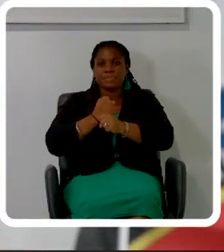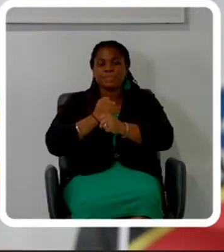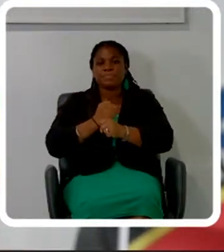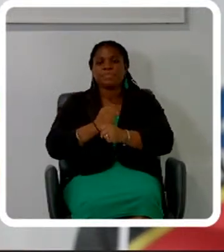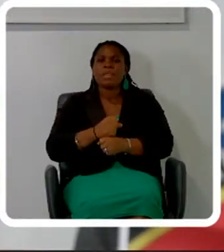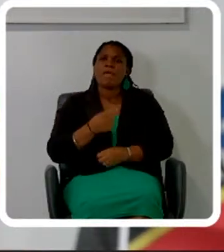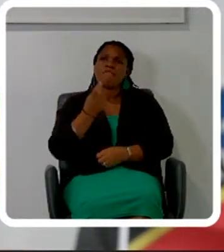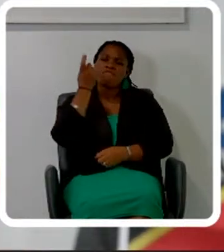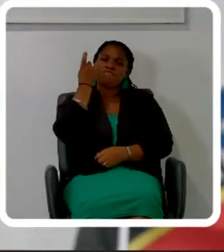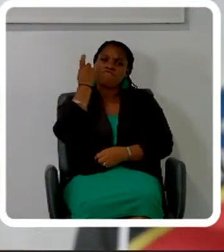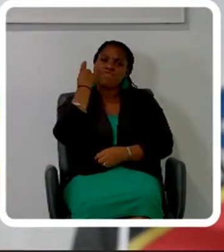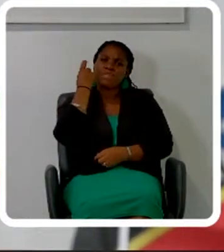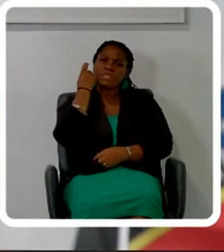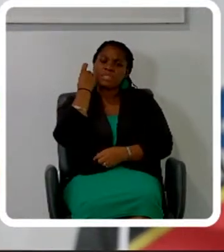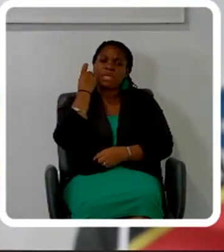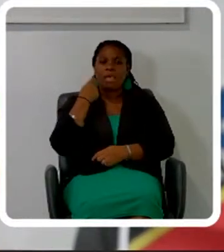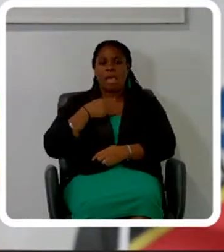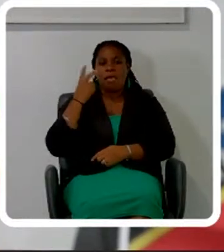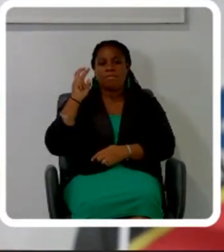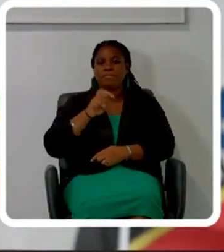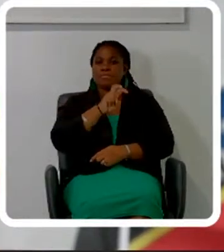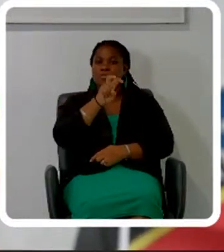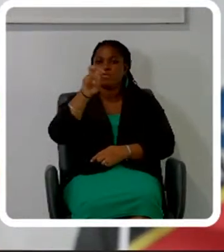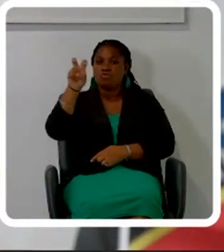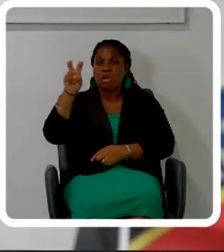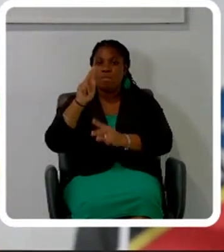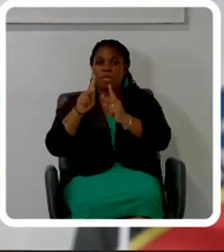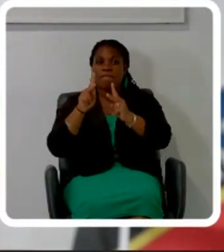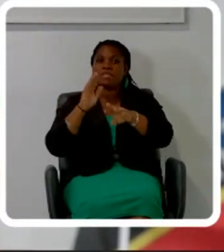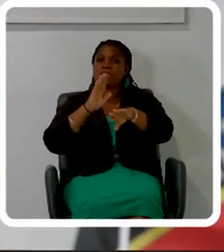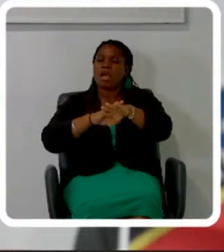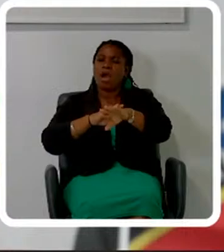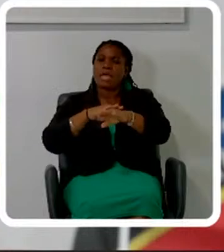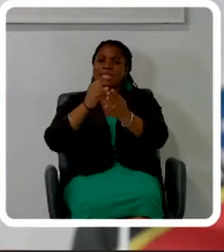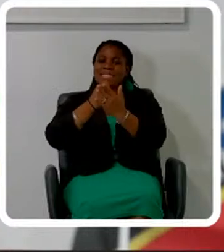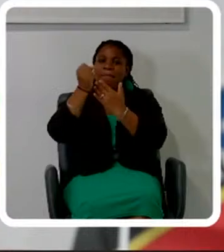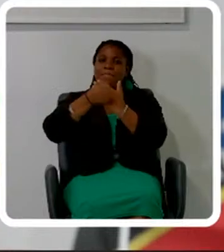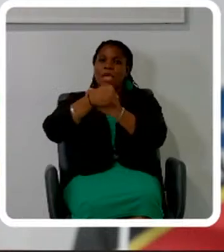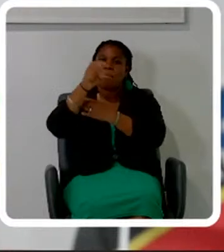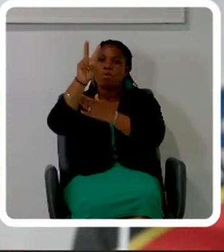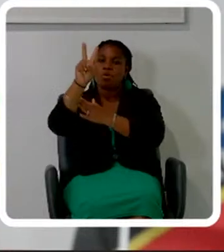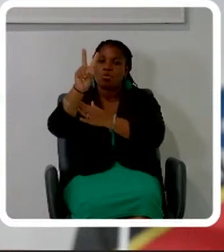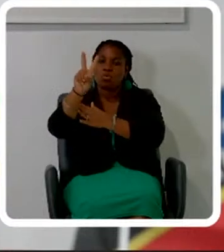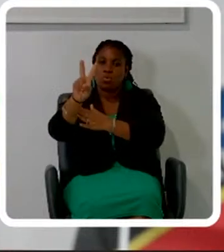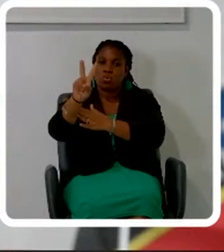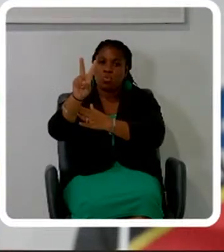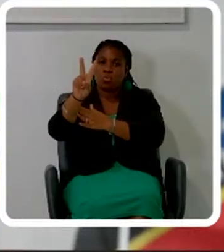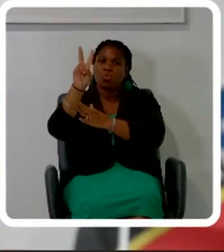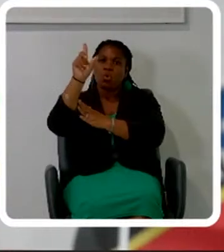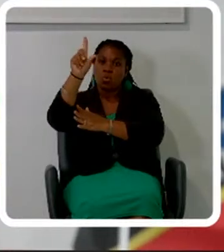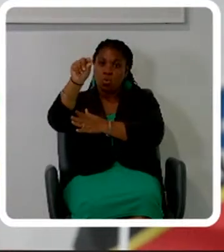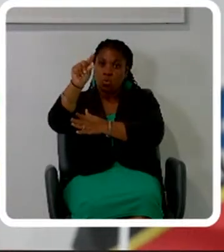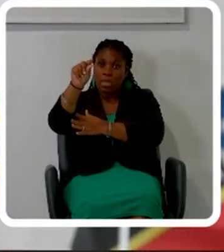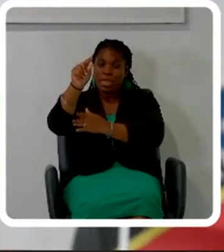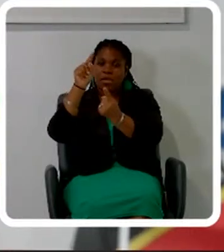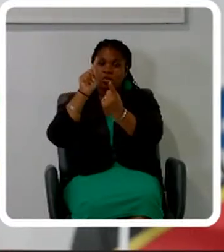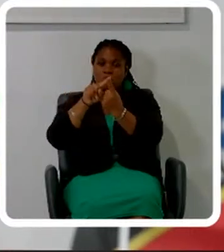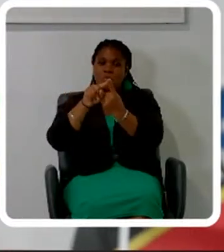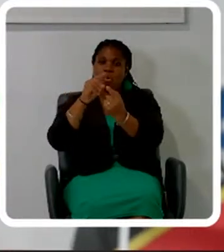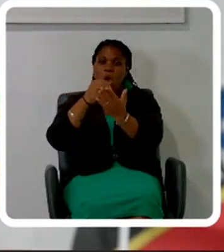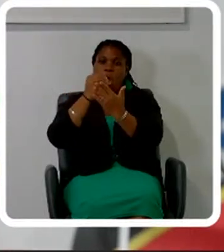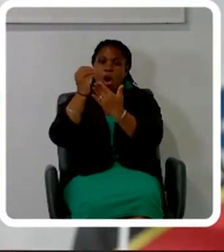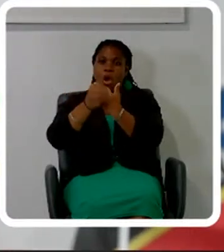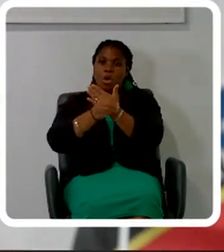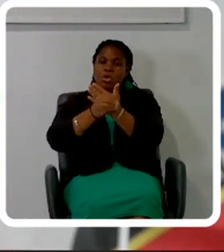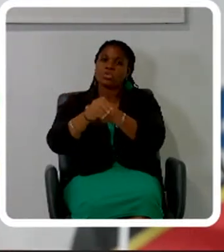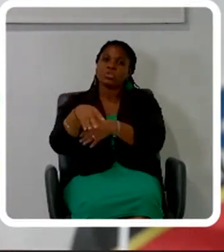Very recently, I would have traveled on September 20th to October 3rd to the United States of America